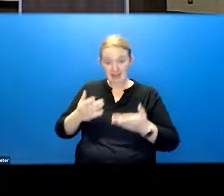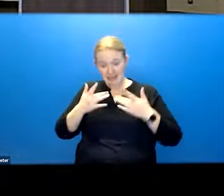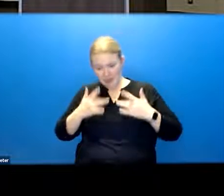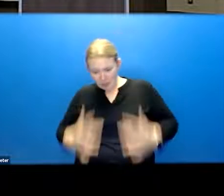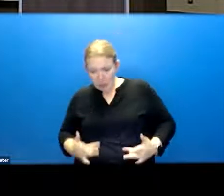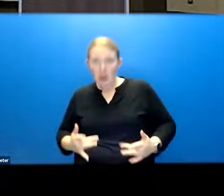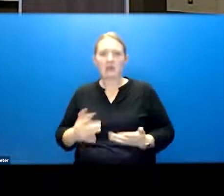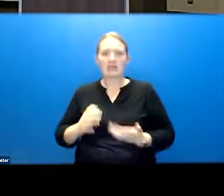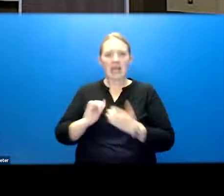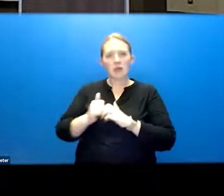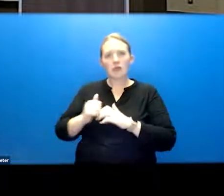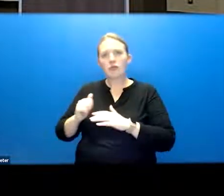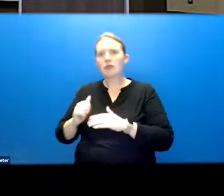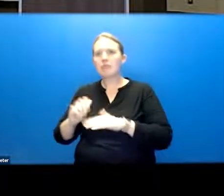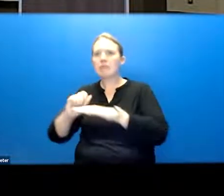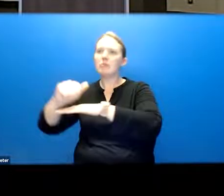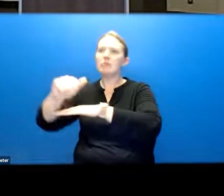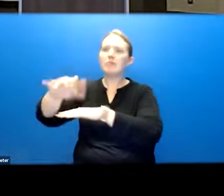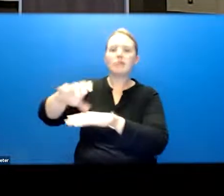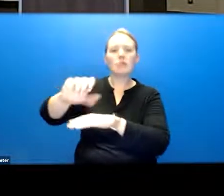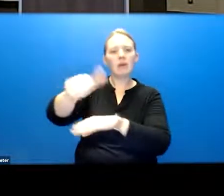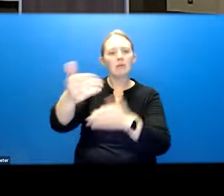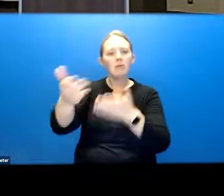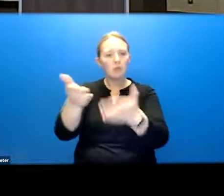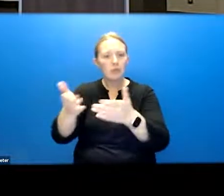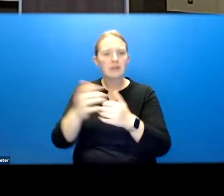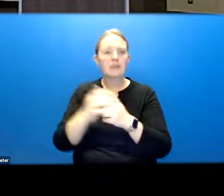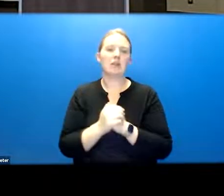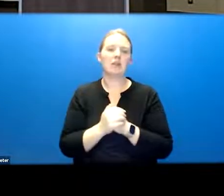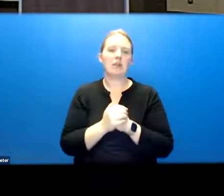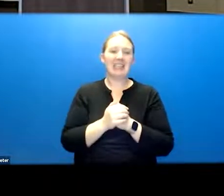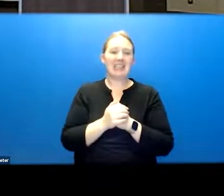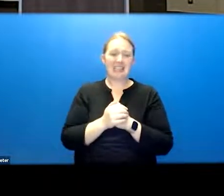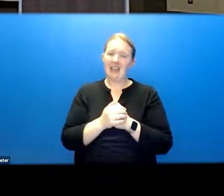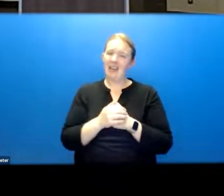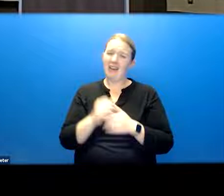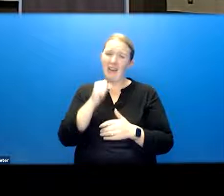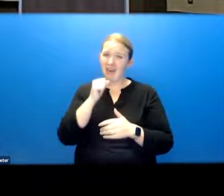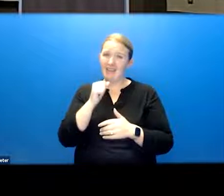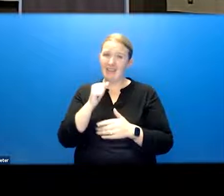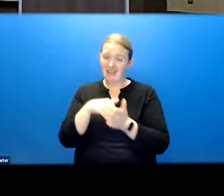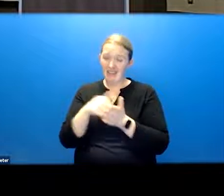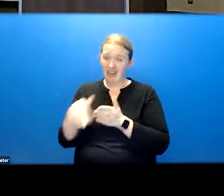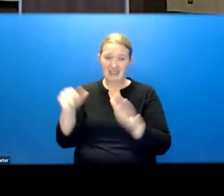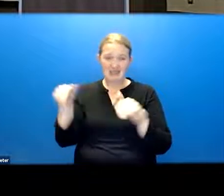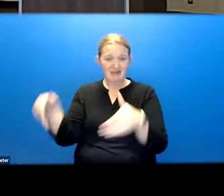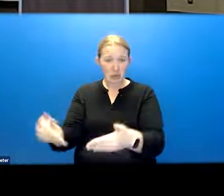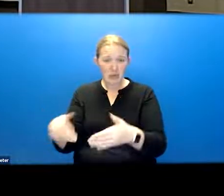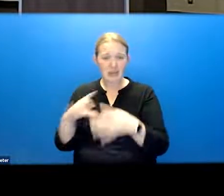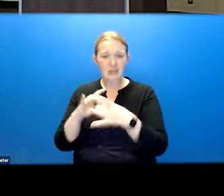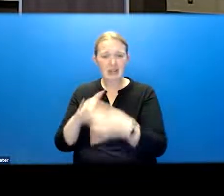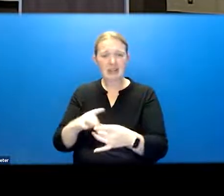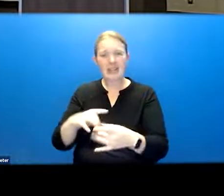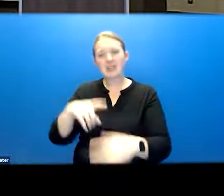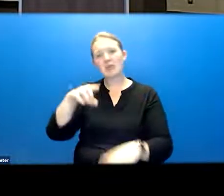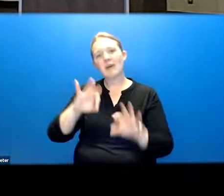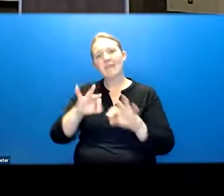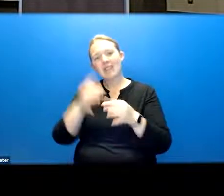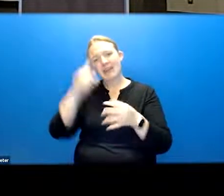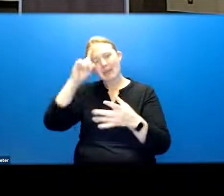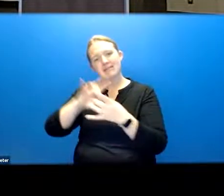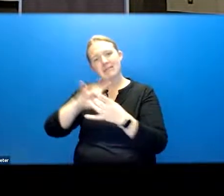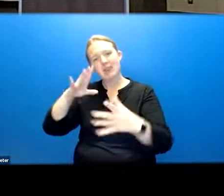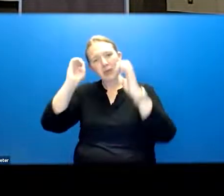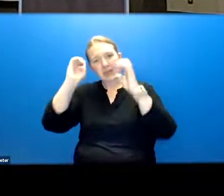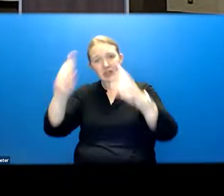go for services? And I think that's the part that doesn't get as much attention in family psychoeducation is the case